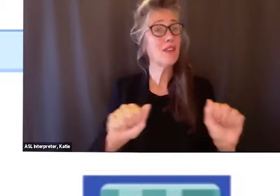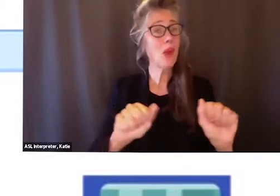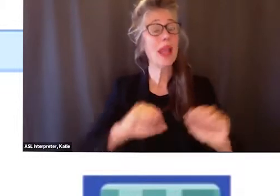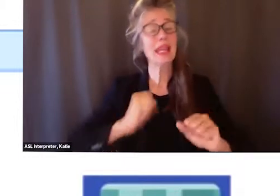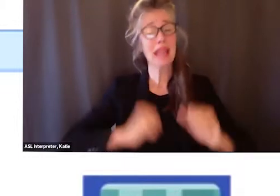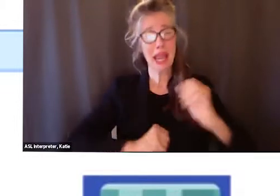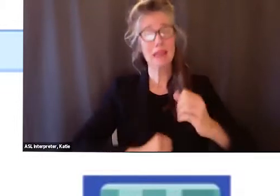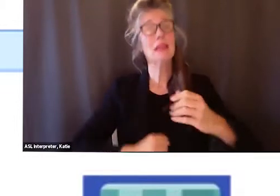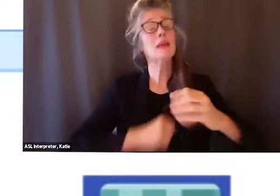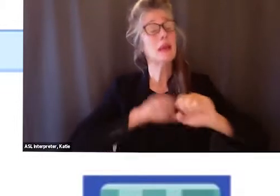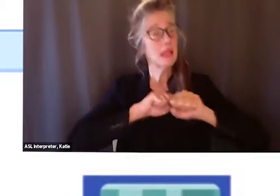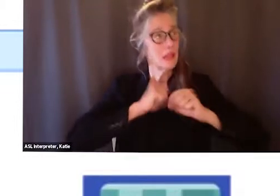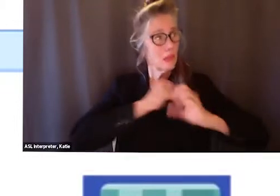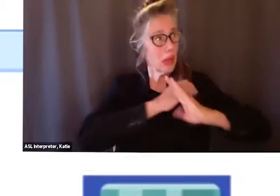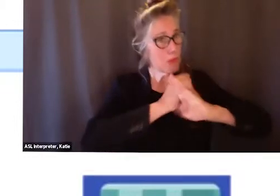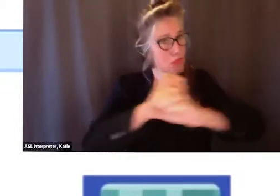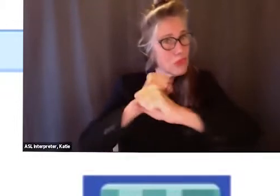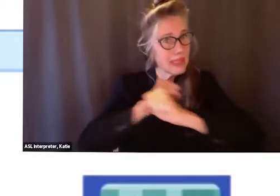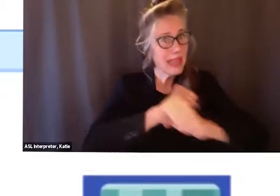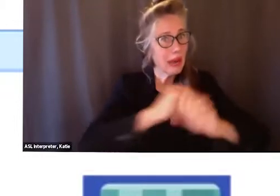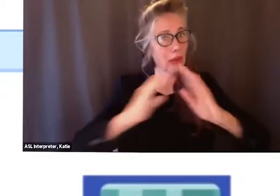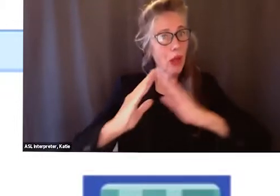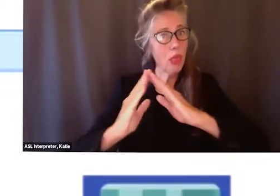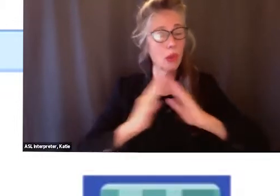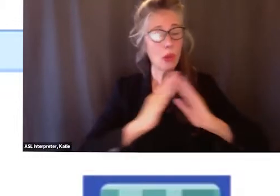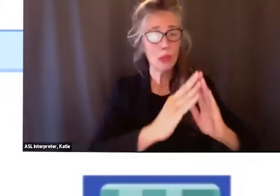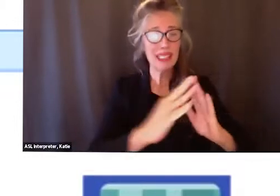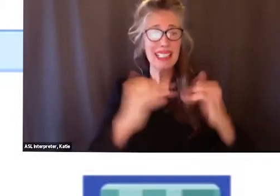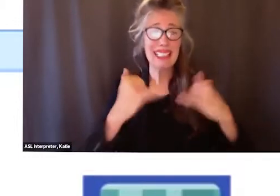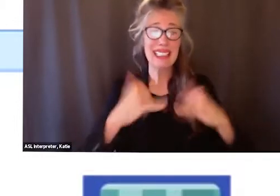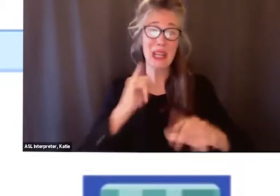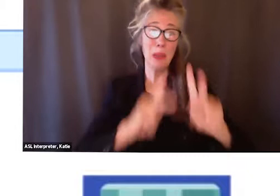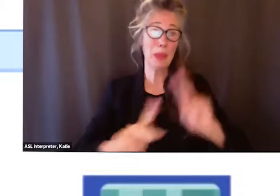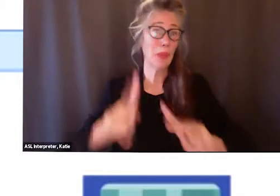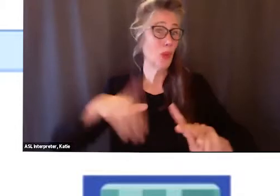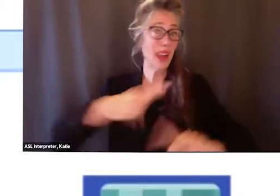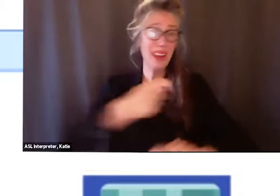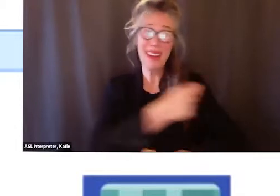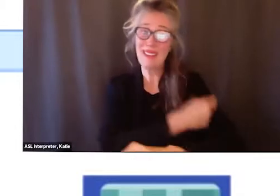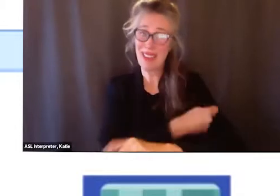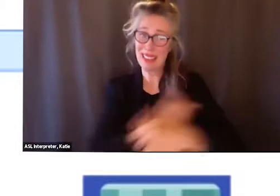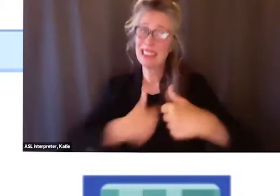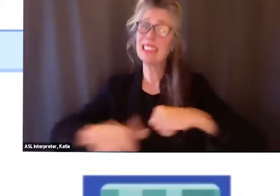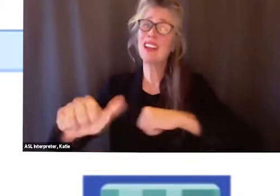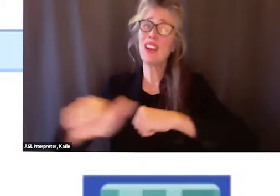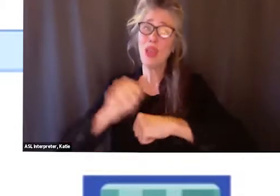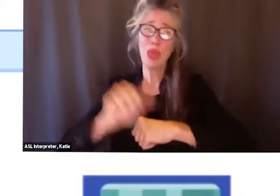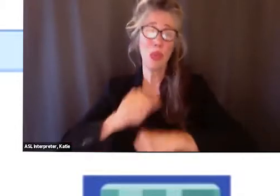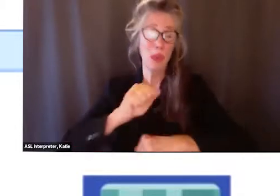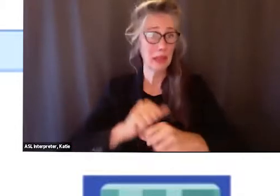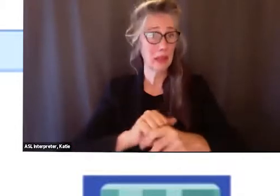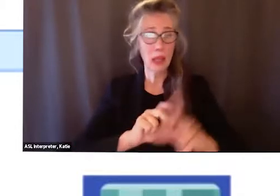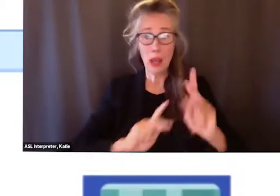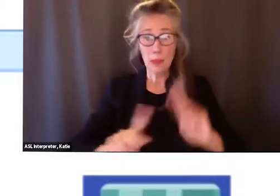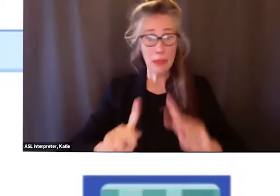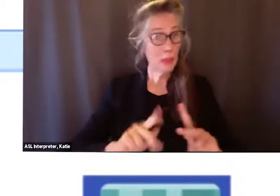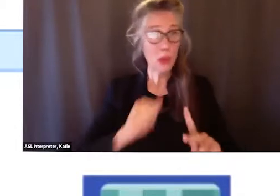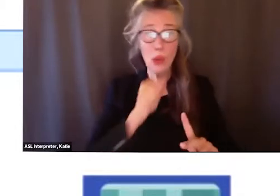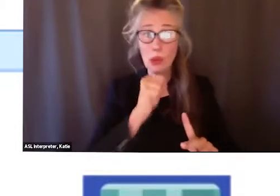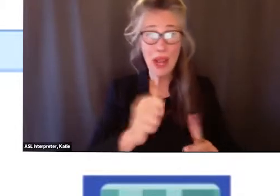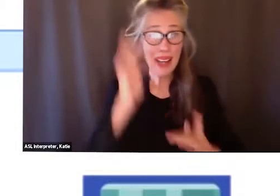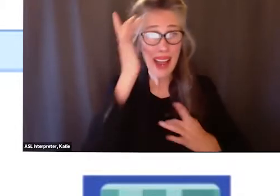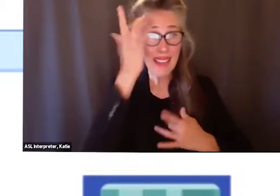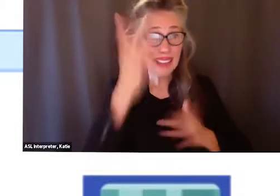for the community. The virus is still a threat to people who are not vaccinated. Even people who did not have symptoms when they